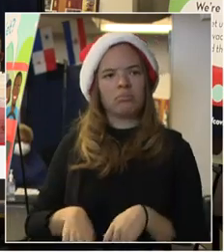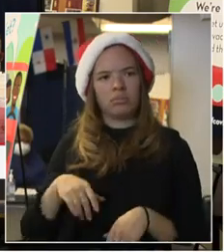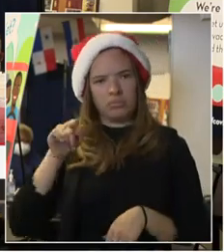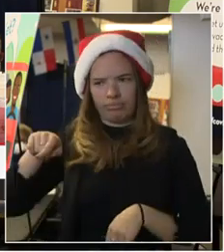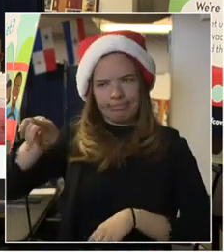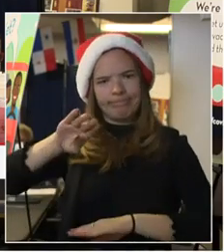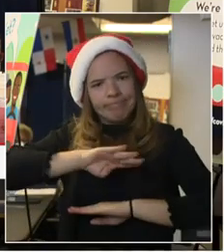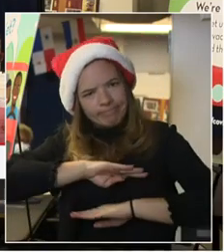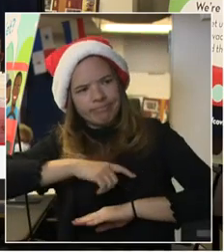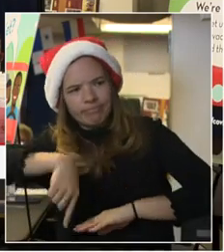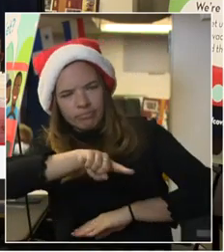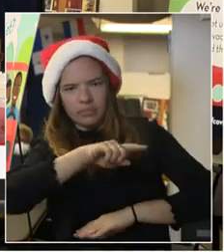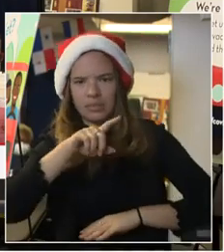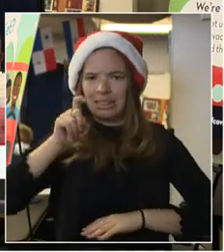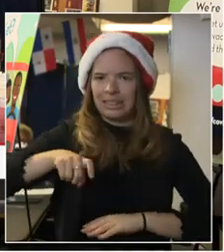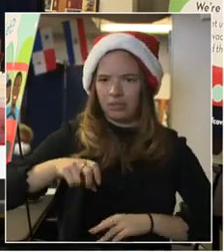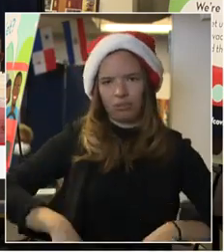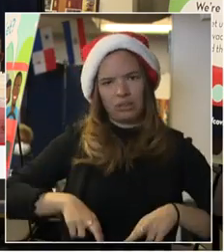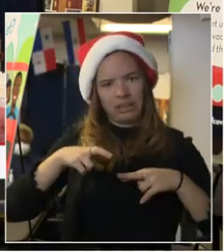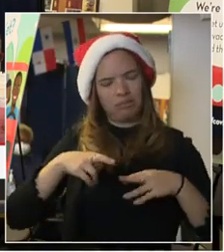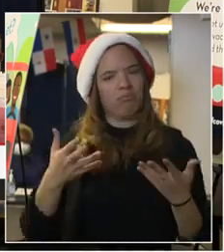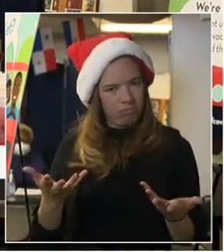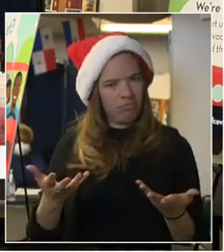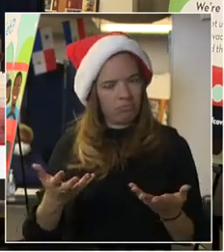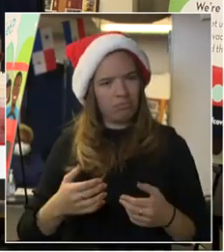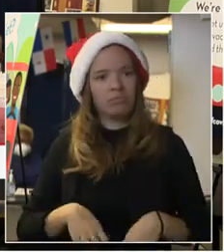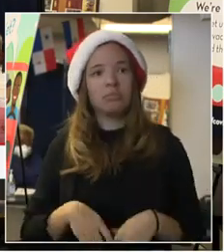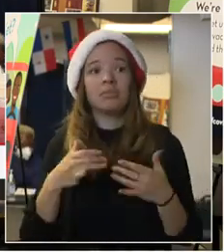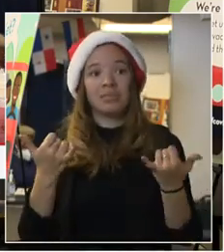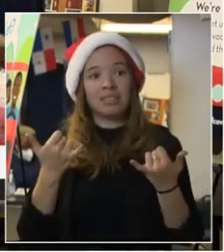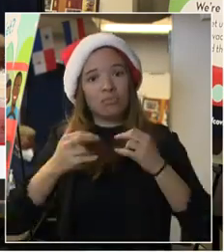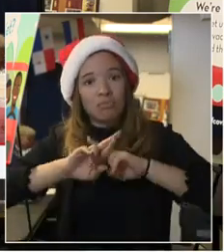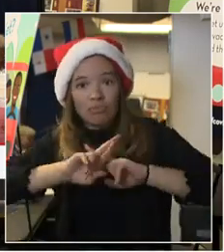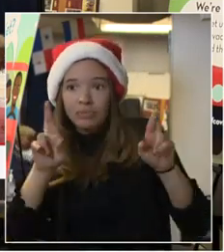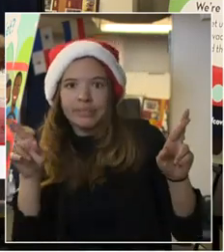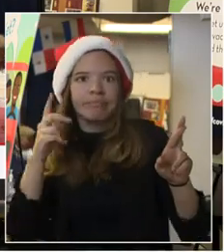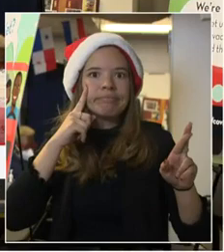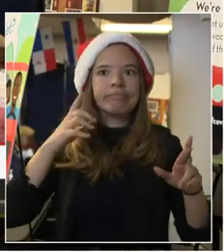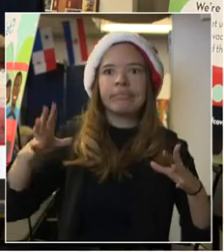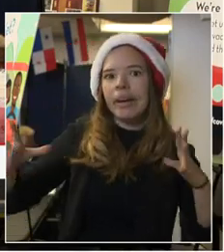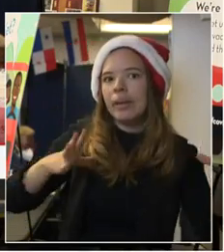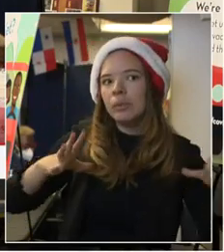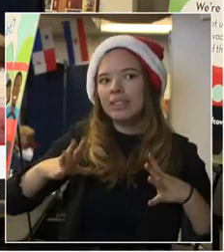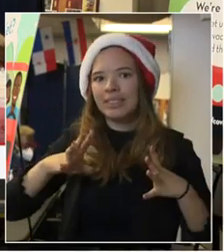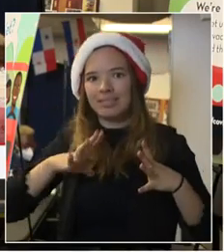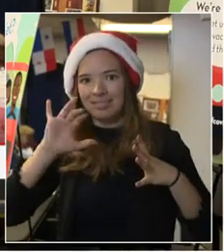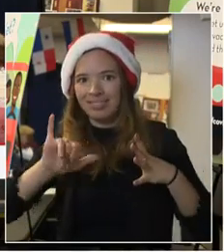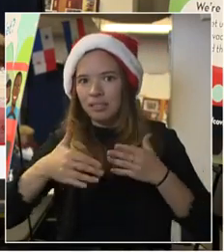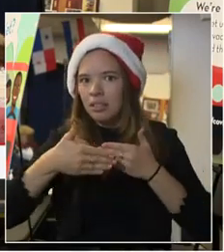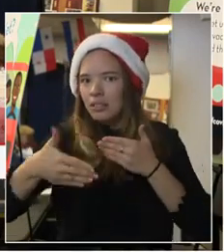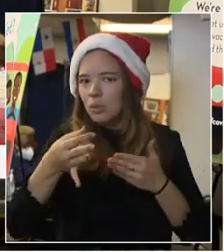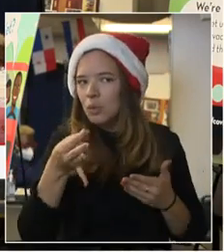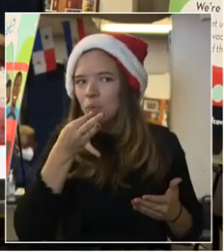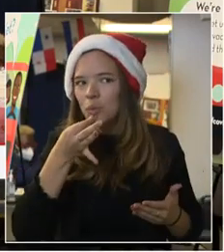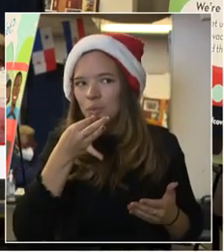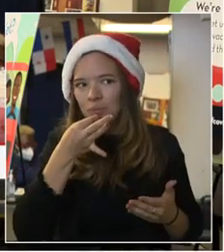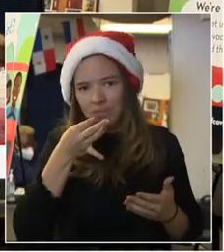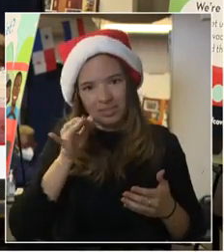we prepare for the holiday season, we are faced with a significant healthcare challenge.